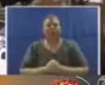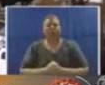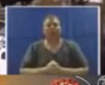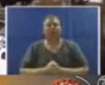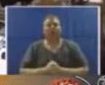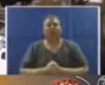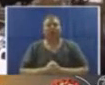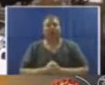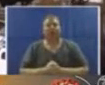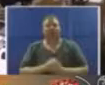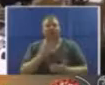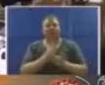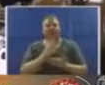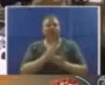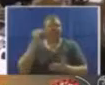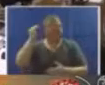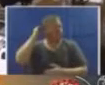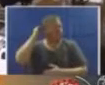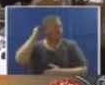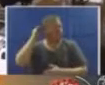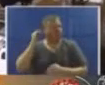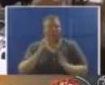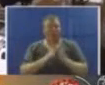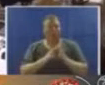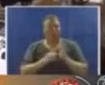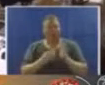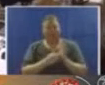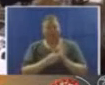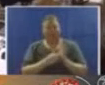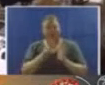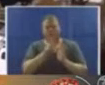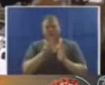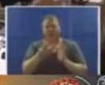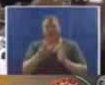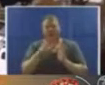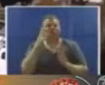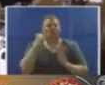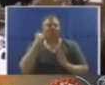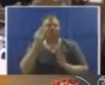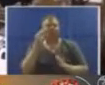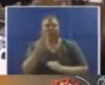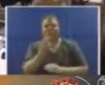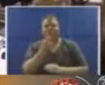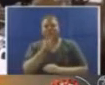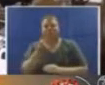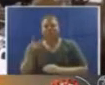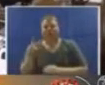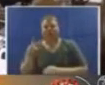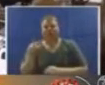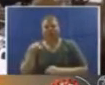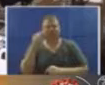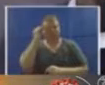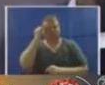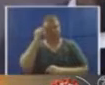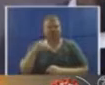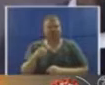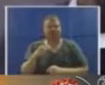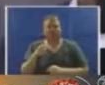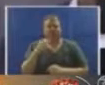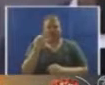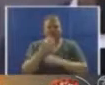does bear in mind that the report was tabled on the 29th of November 2021, and that's an interesting date because 3